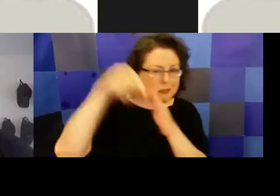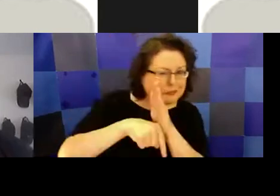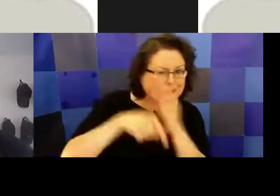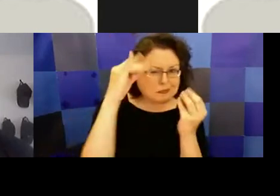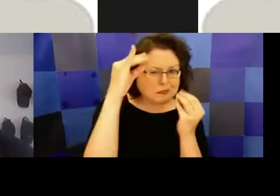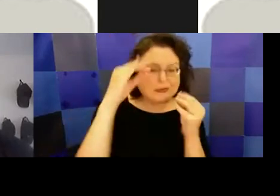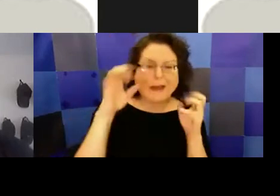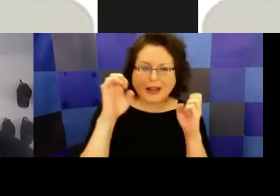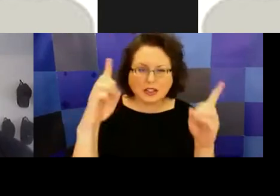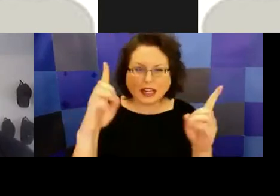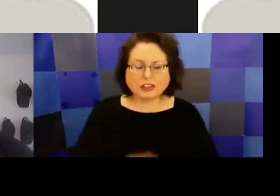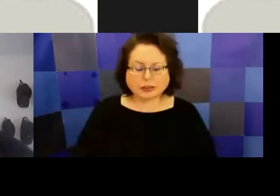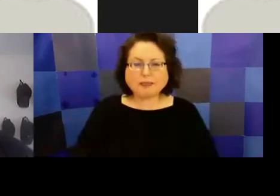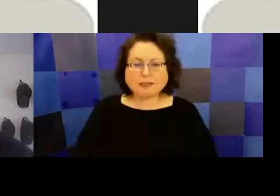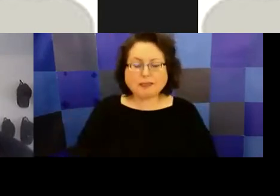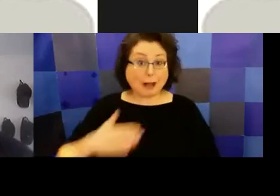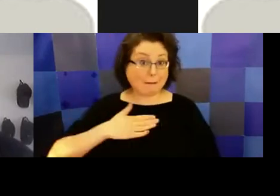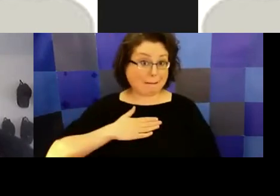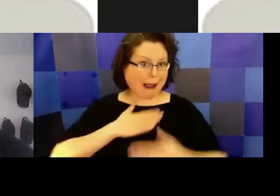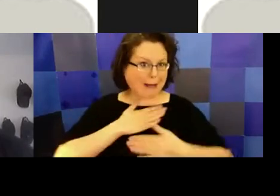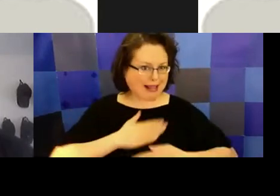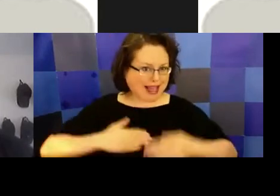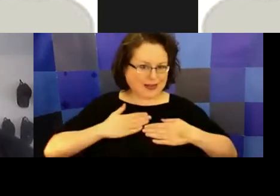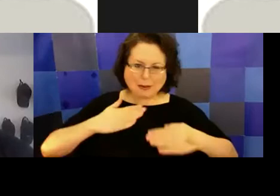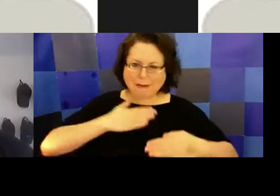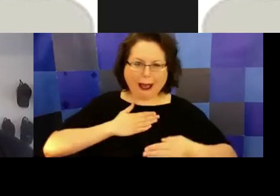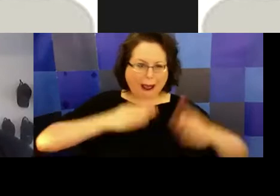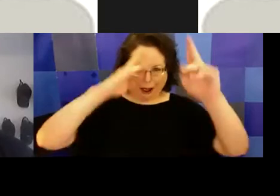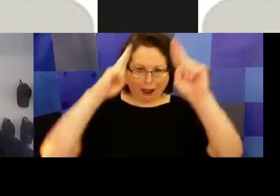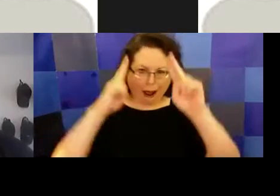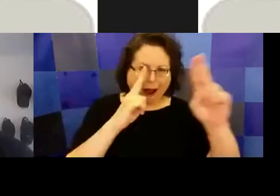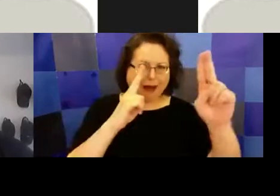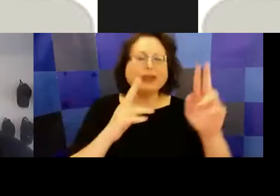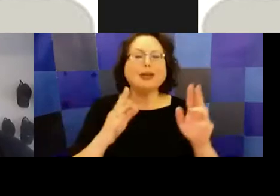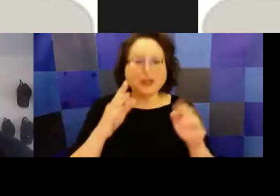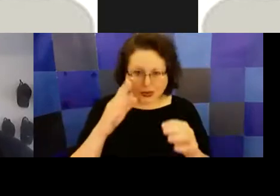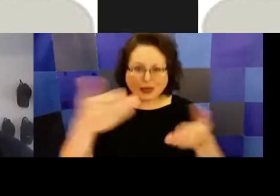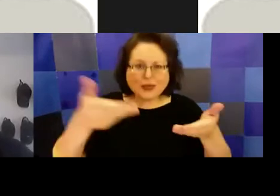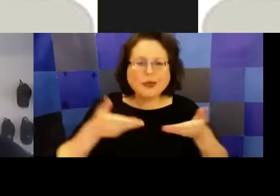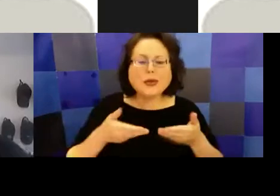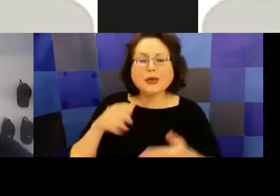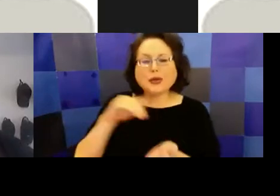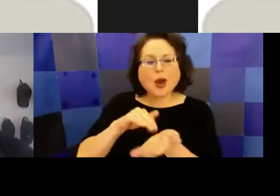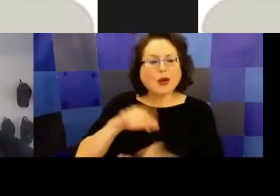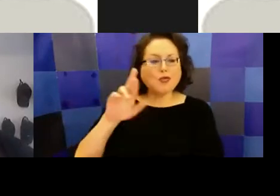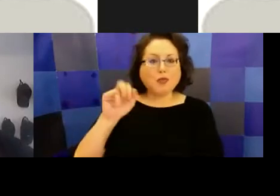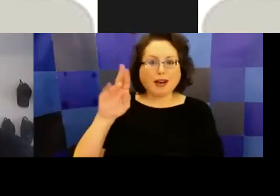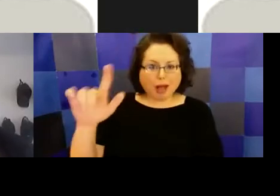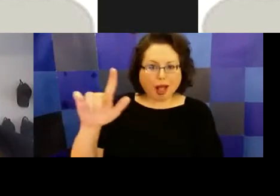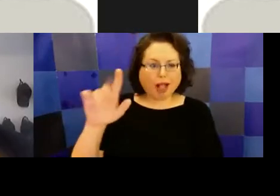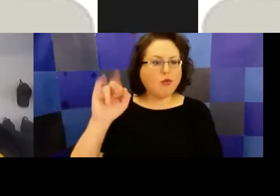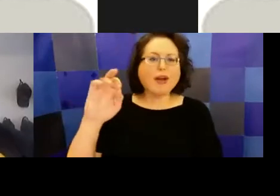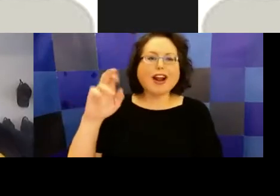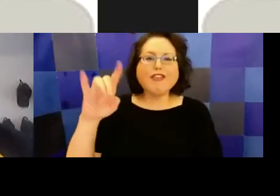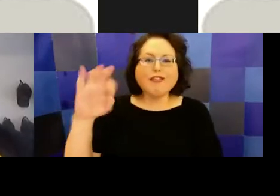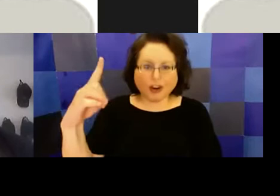education. It's my pleasure and my honor to introduce our speaker for today, Dr. Russell Rickford. Dr. Russell